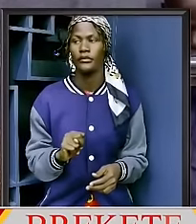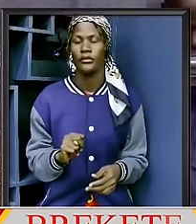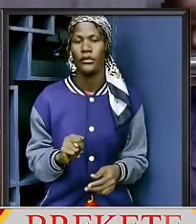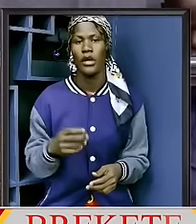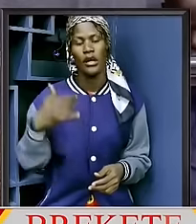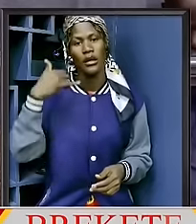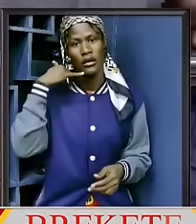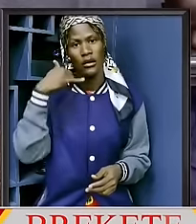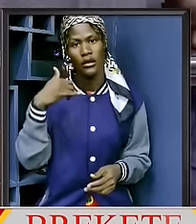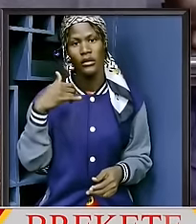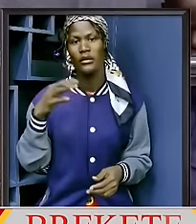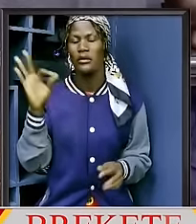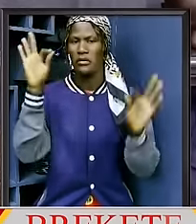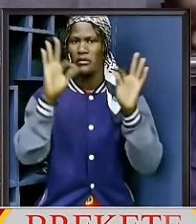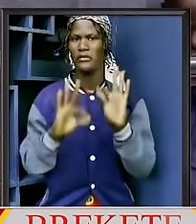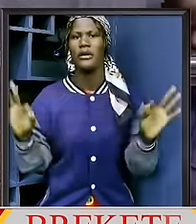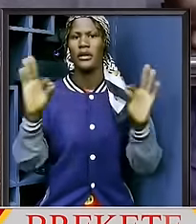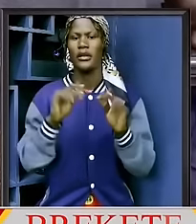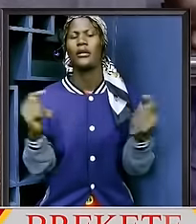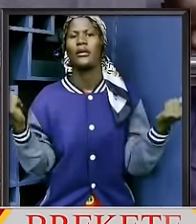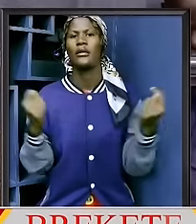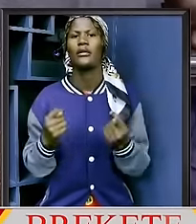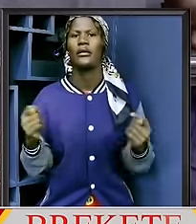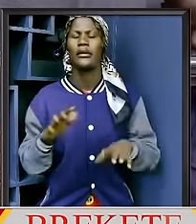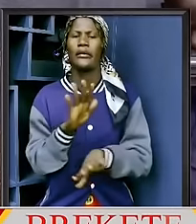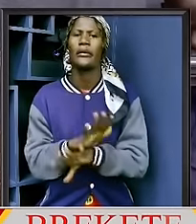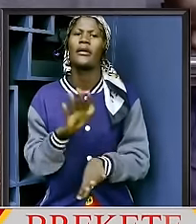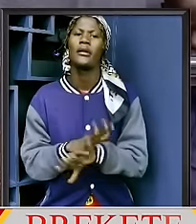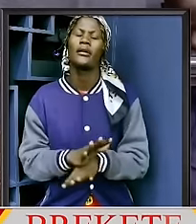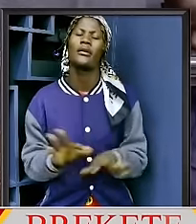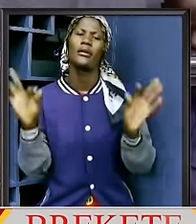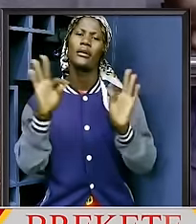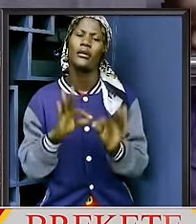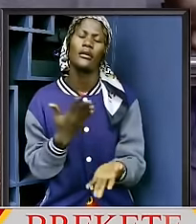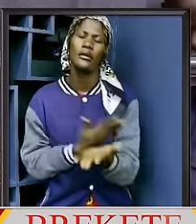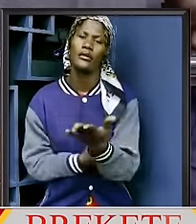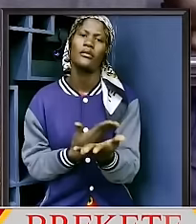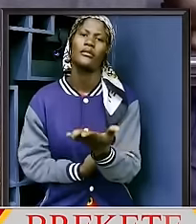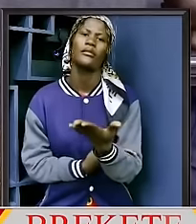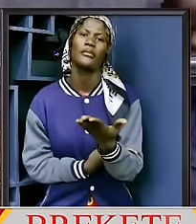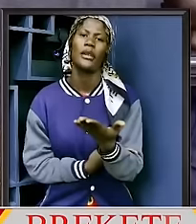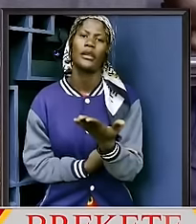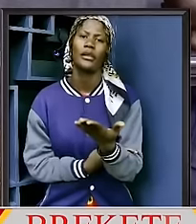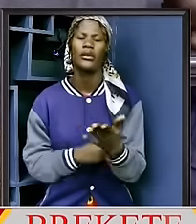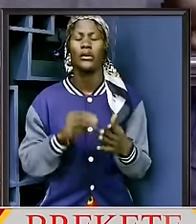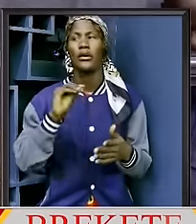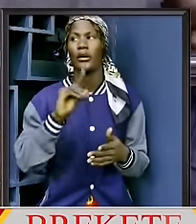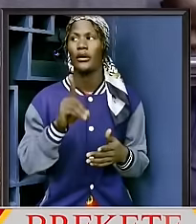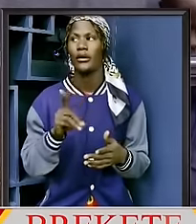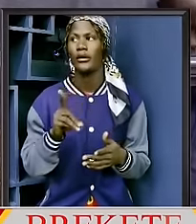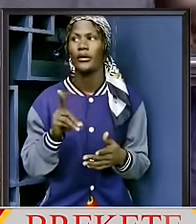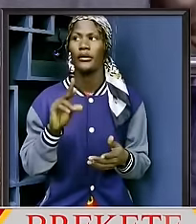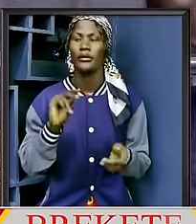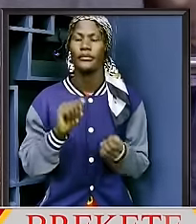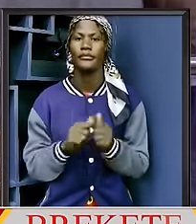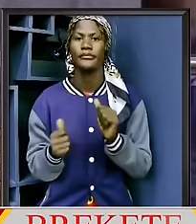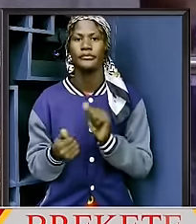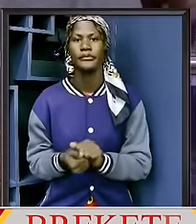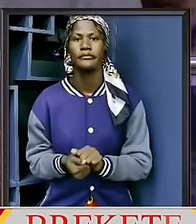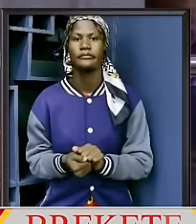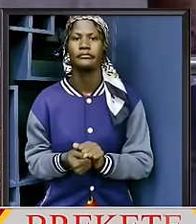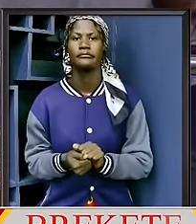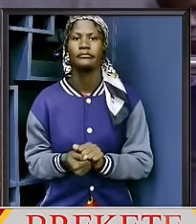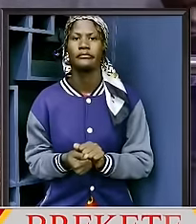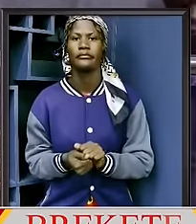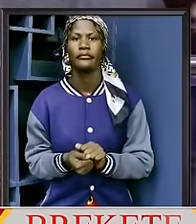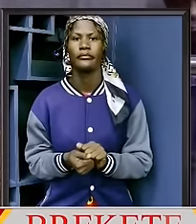Thursday night. I said, yes, I'll be there on Friday morning. He said, okay, that will be expecting me. So when I got to